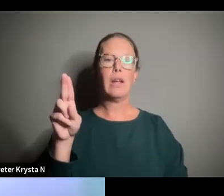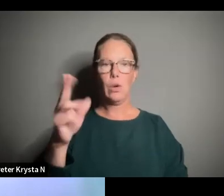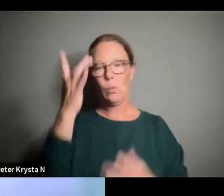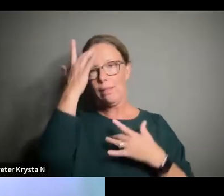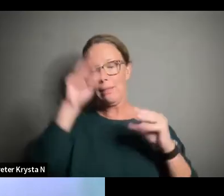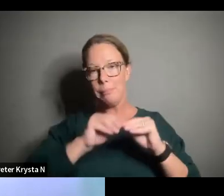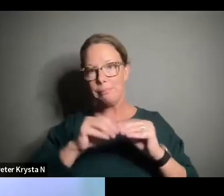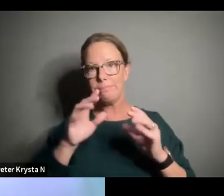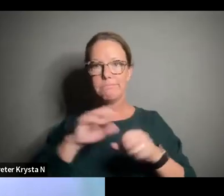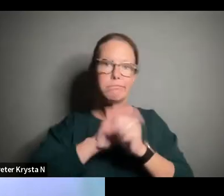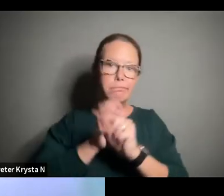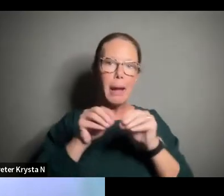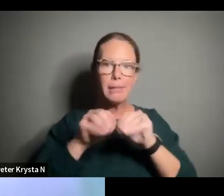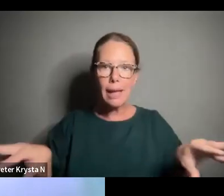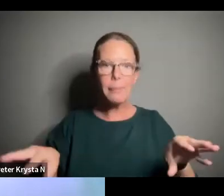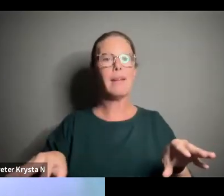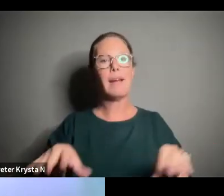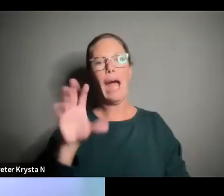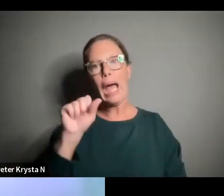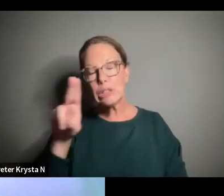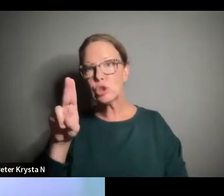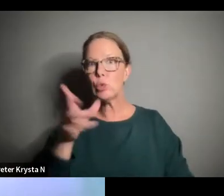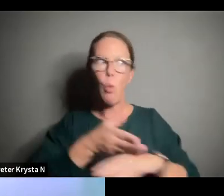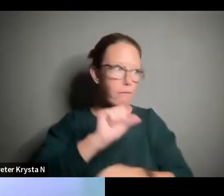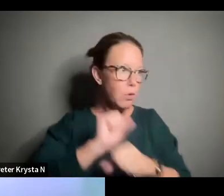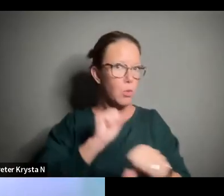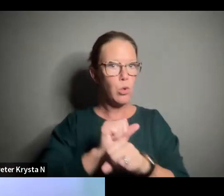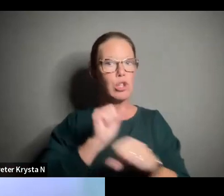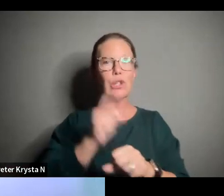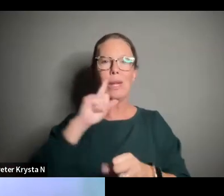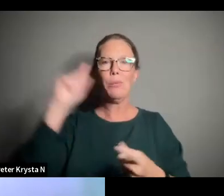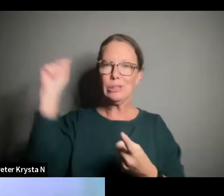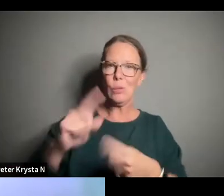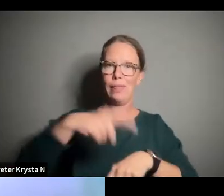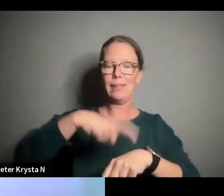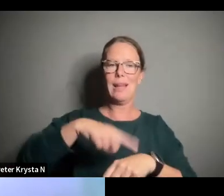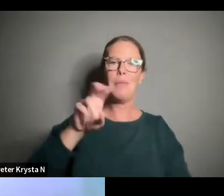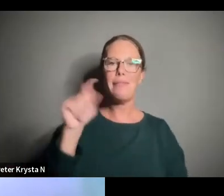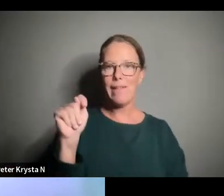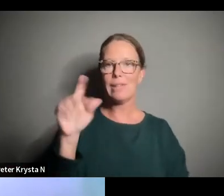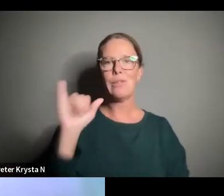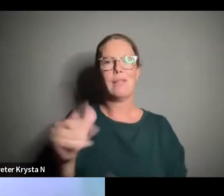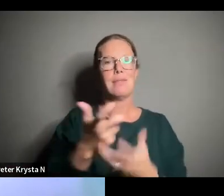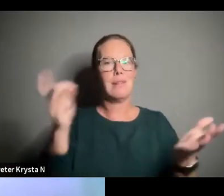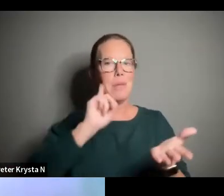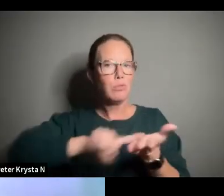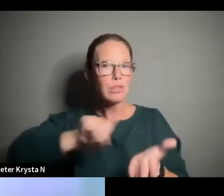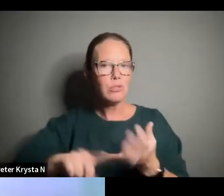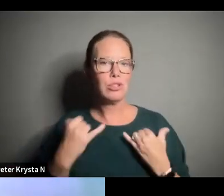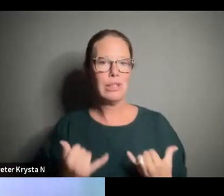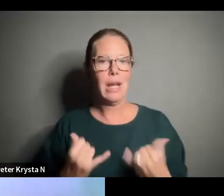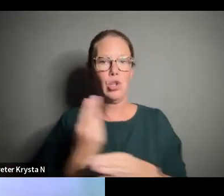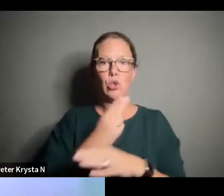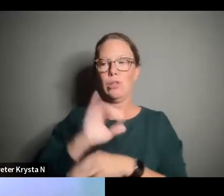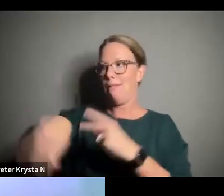pandemic, the ICU is being overworked, and can we shorten time people are on the ventilators? And that's really where a lot of my research is now, utilizing this type